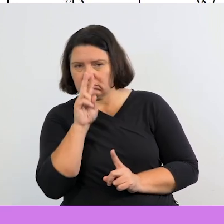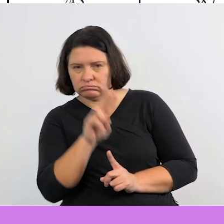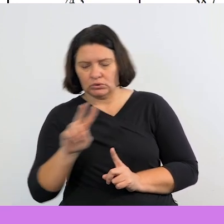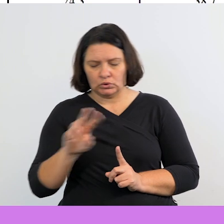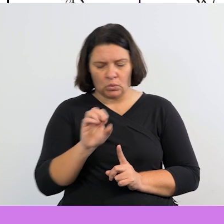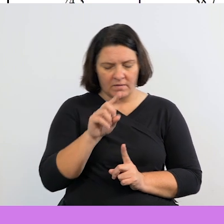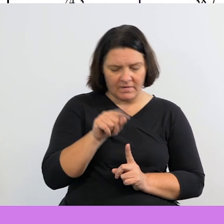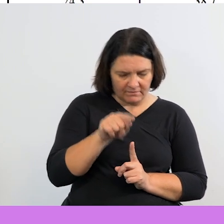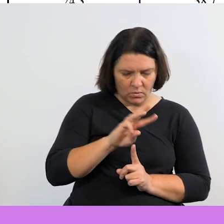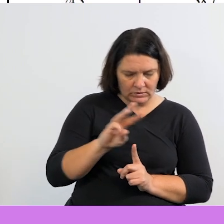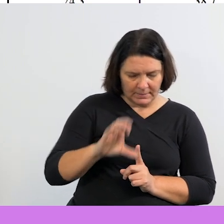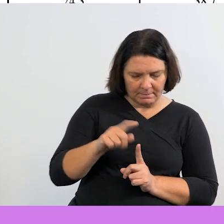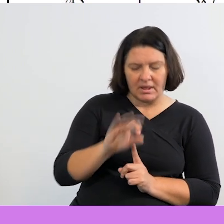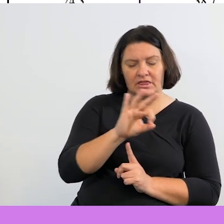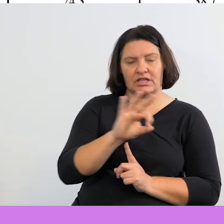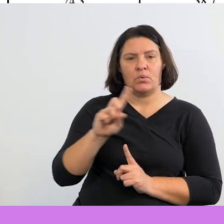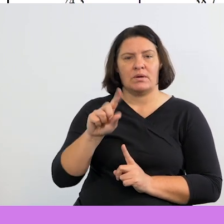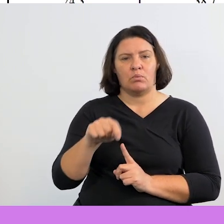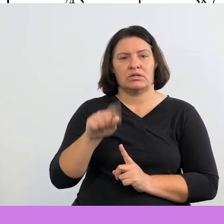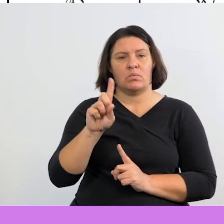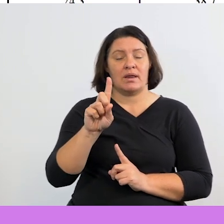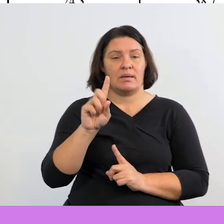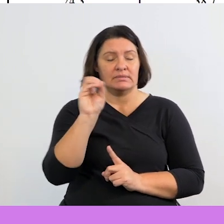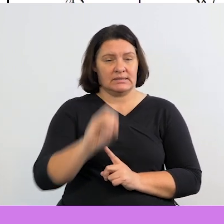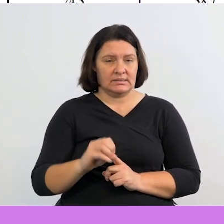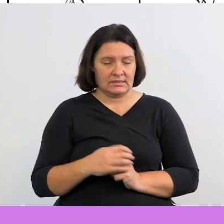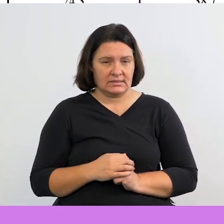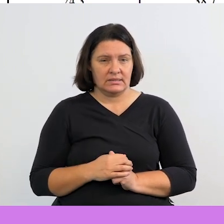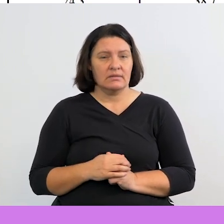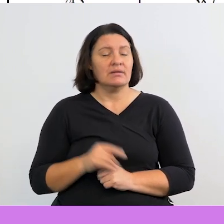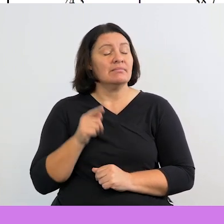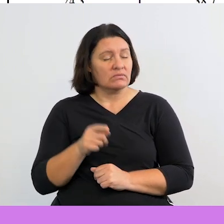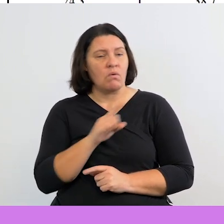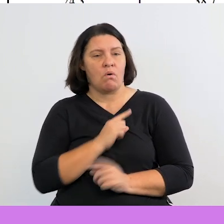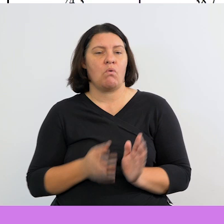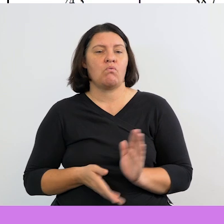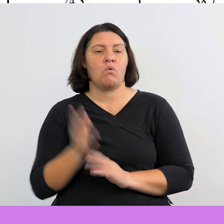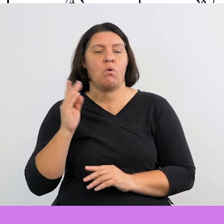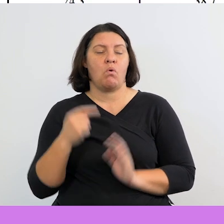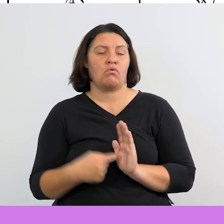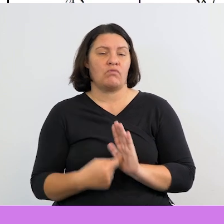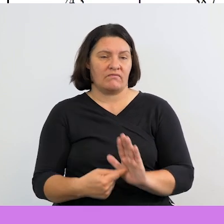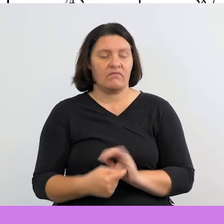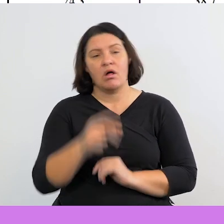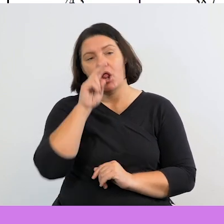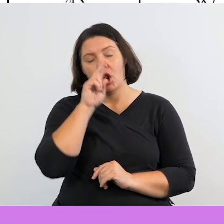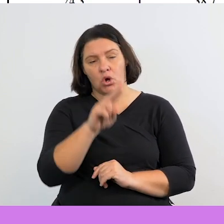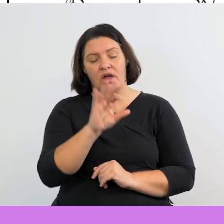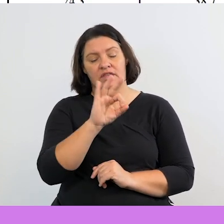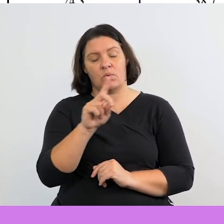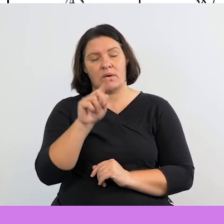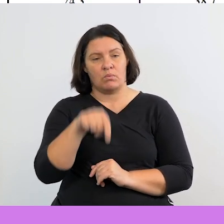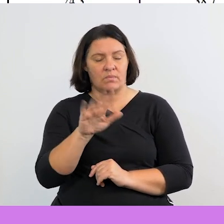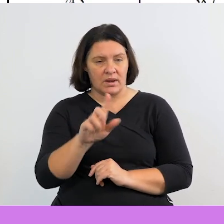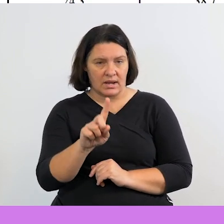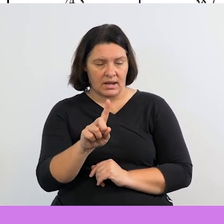right? So 2015 Western Cape is 31,1%. So therefore, we go to our graph, we